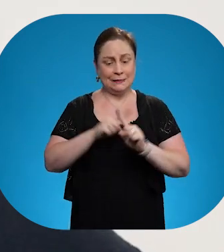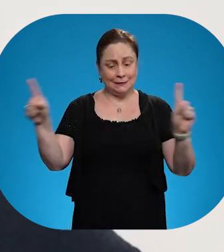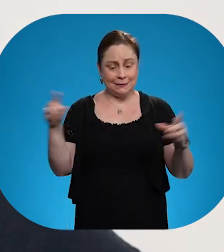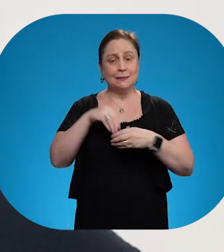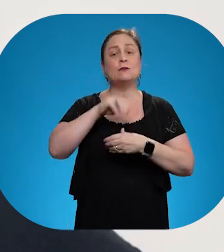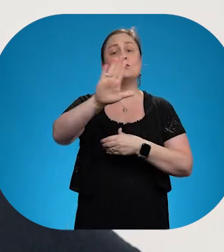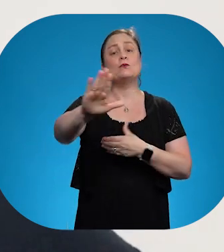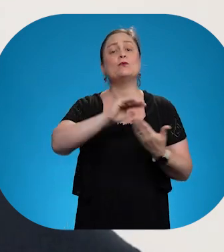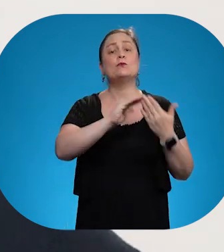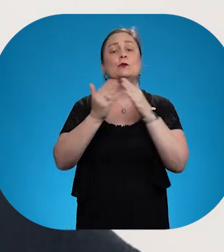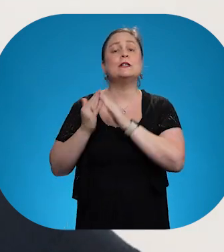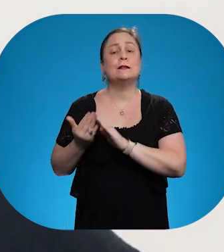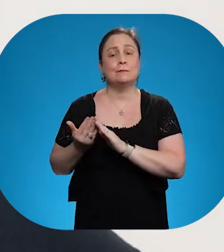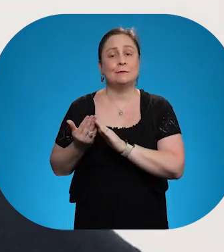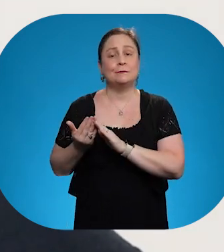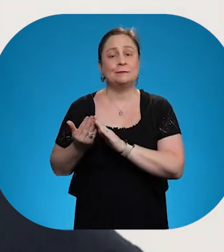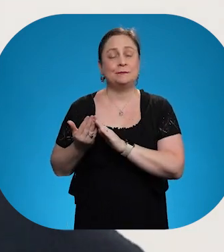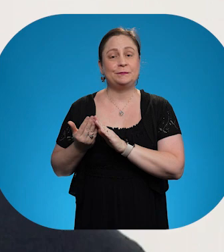in your community.